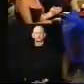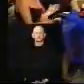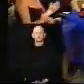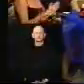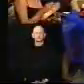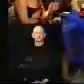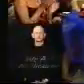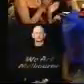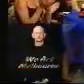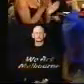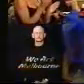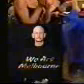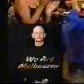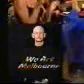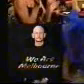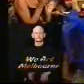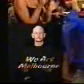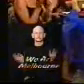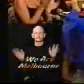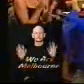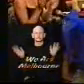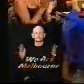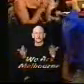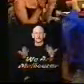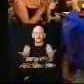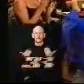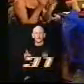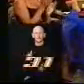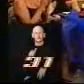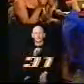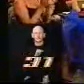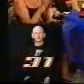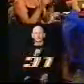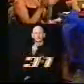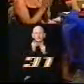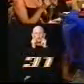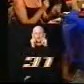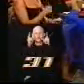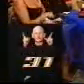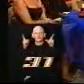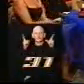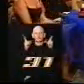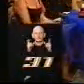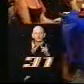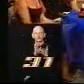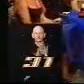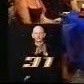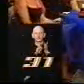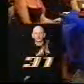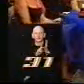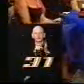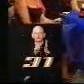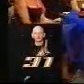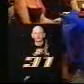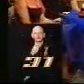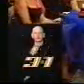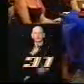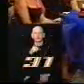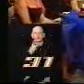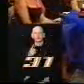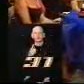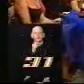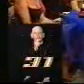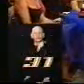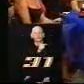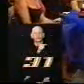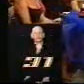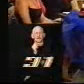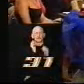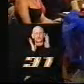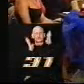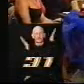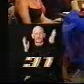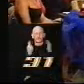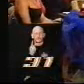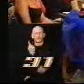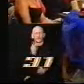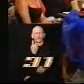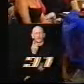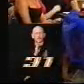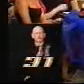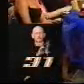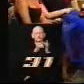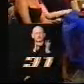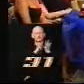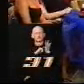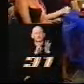And welcome back to Thrill Here on Channel 31 Alright, and that was the wonderful Miss Doris At